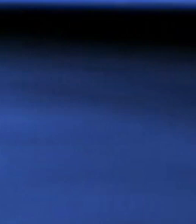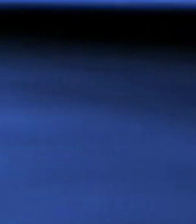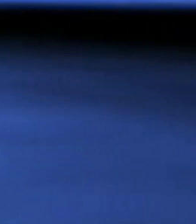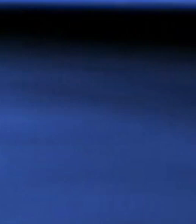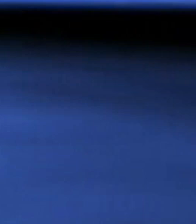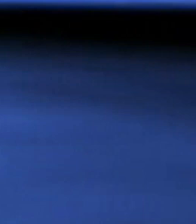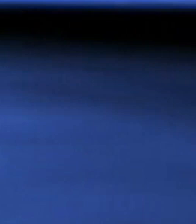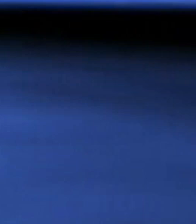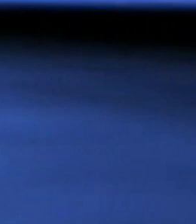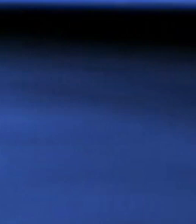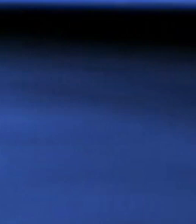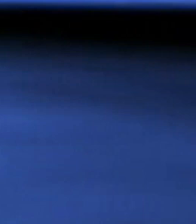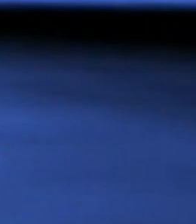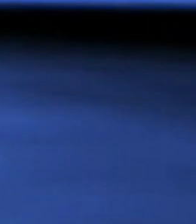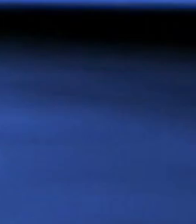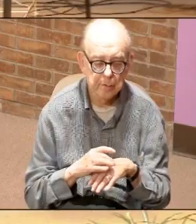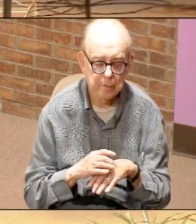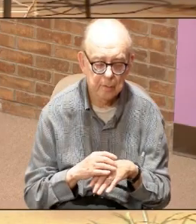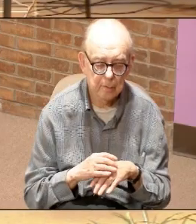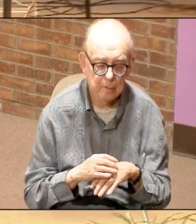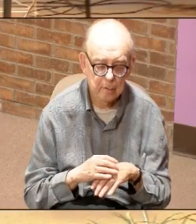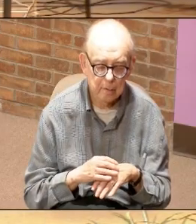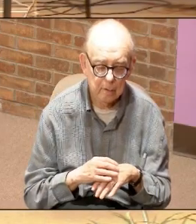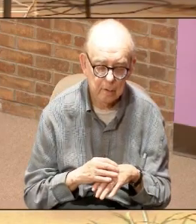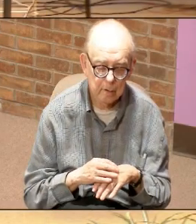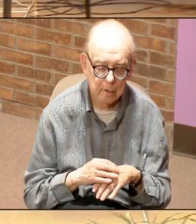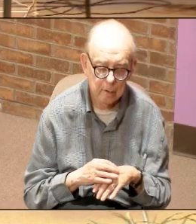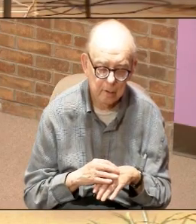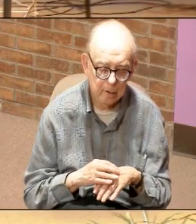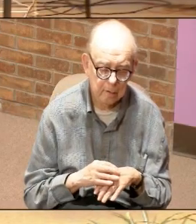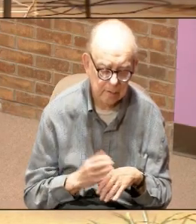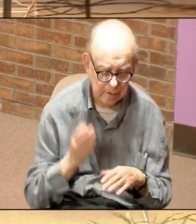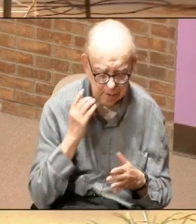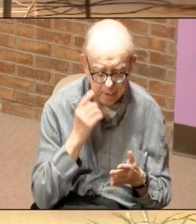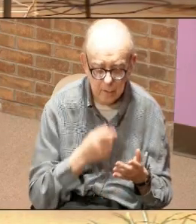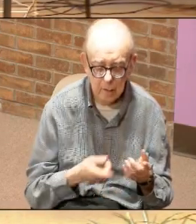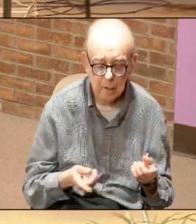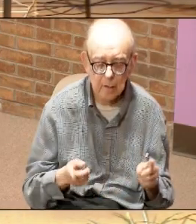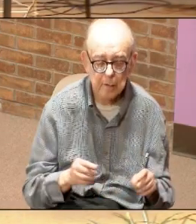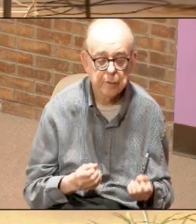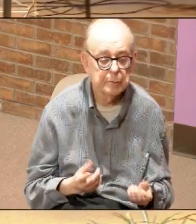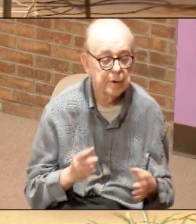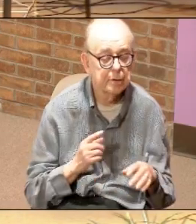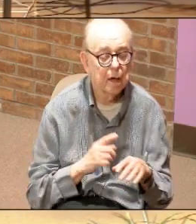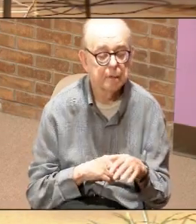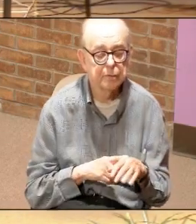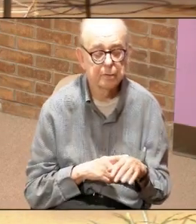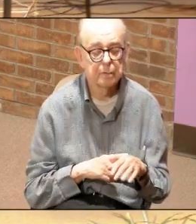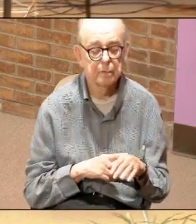of heaven and earth. You know what happens a lot of times?